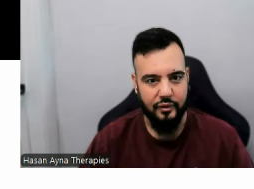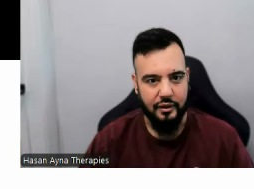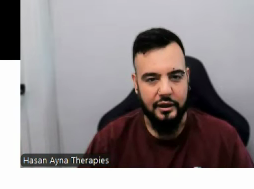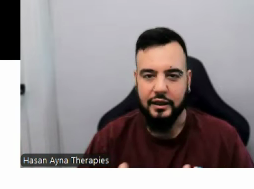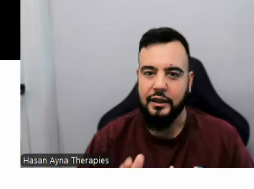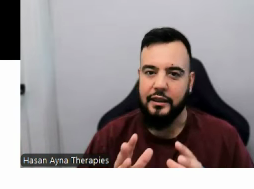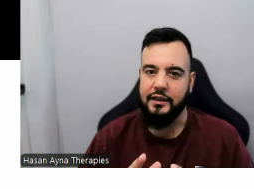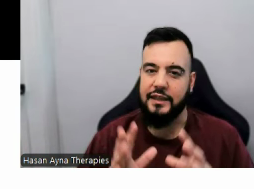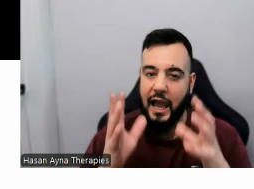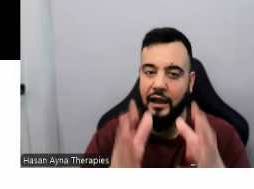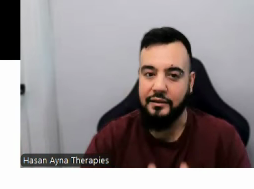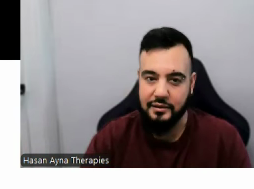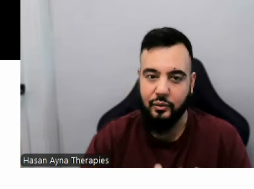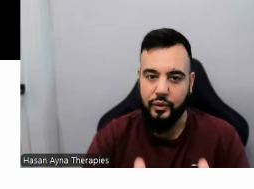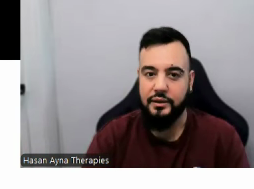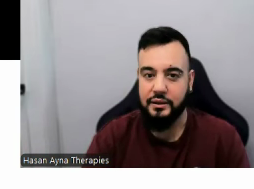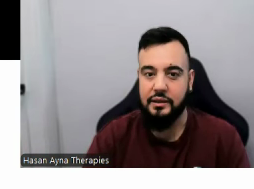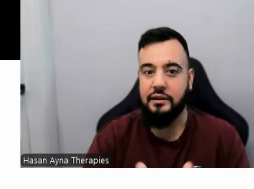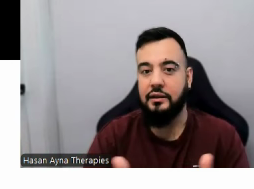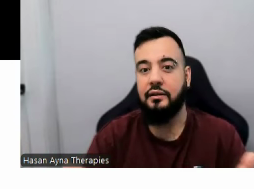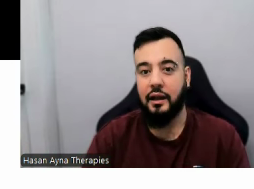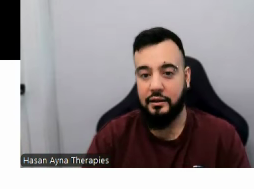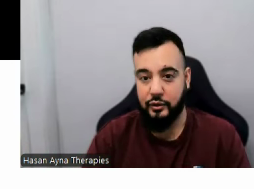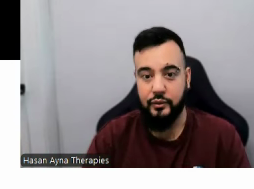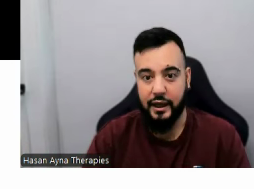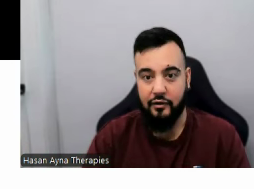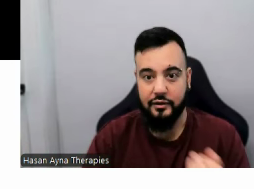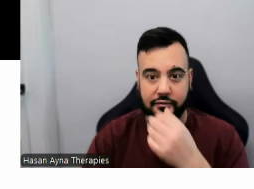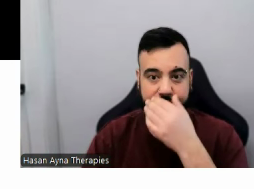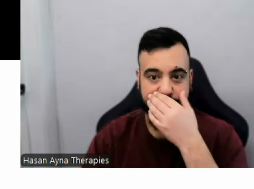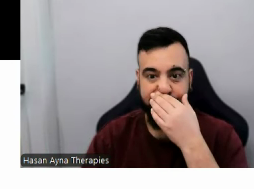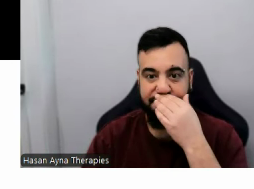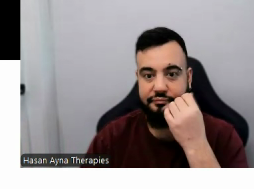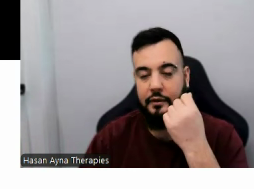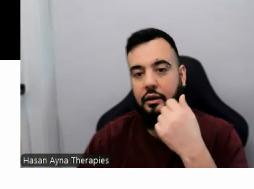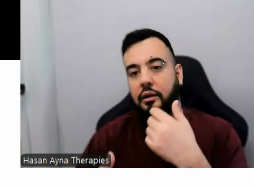have. This adds authenticity to the character.